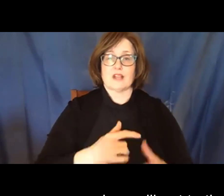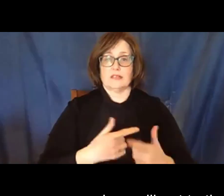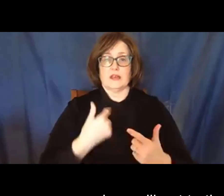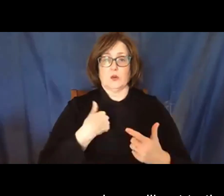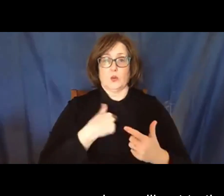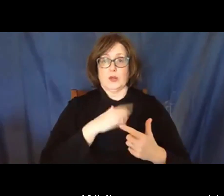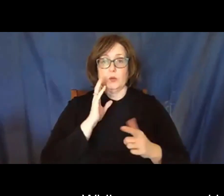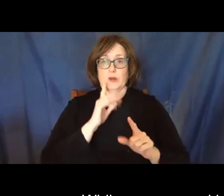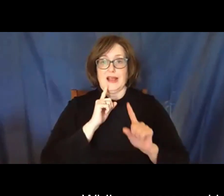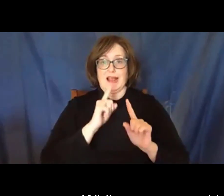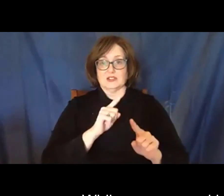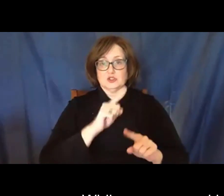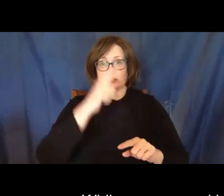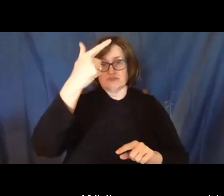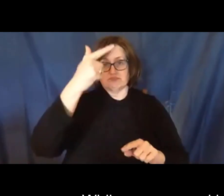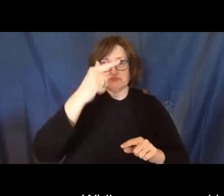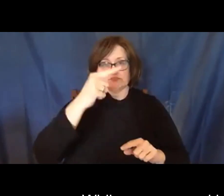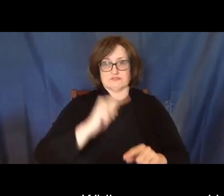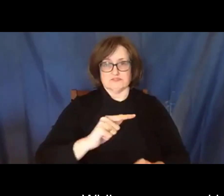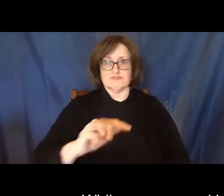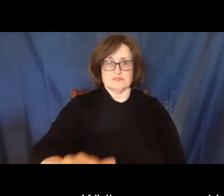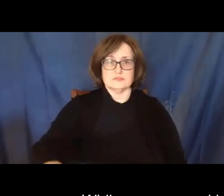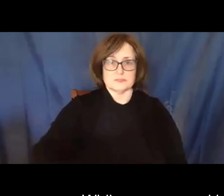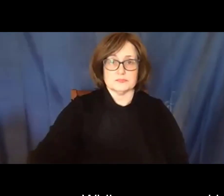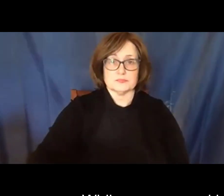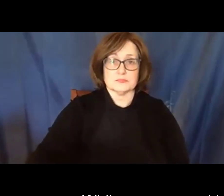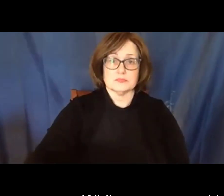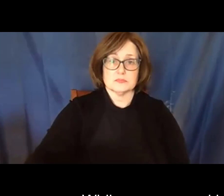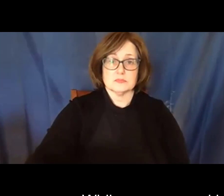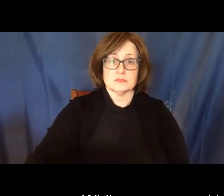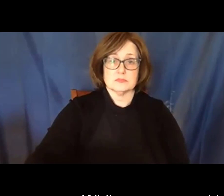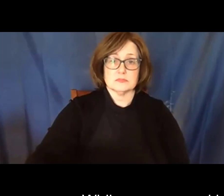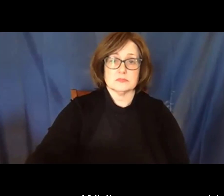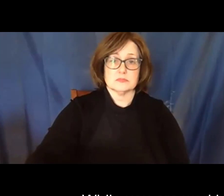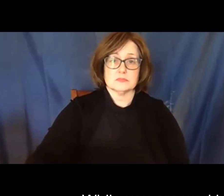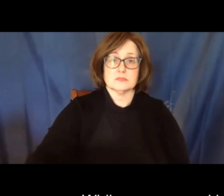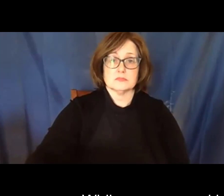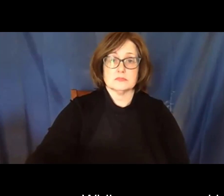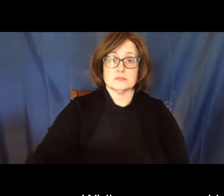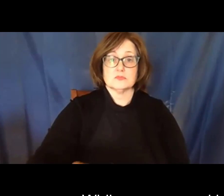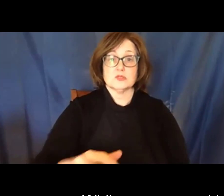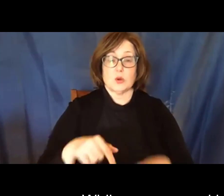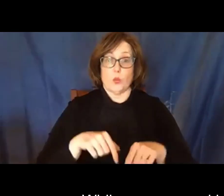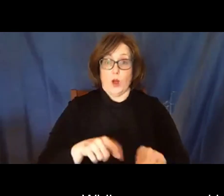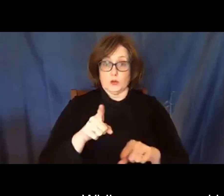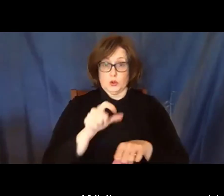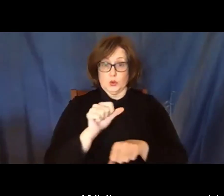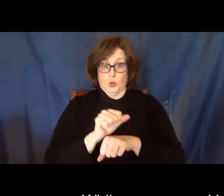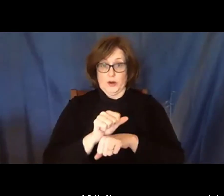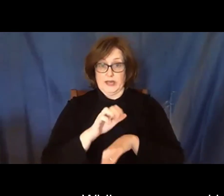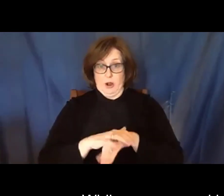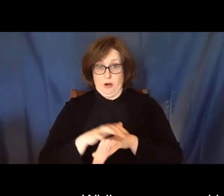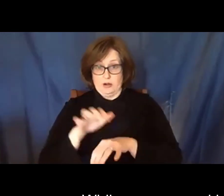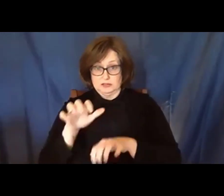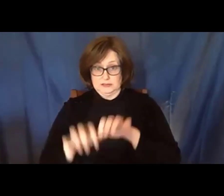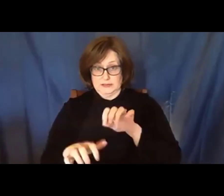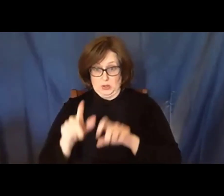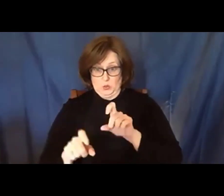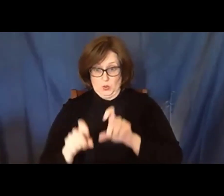are received. While you are working on those questions, I can start with a question to our